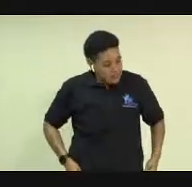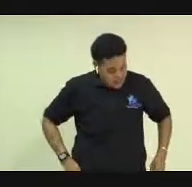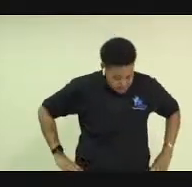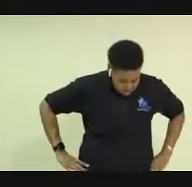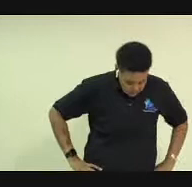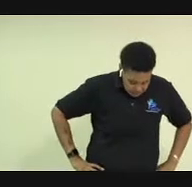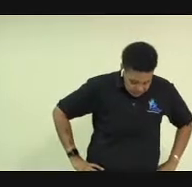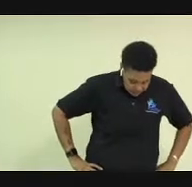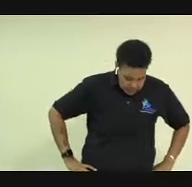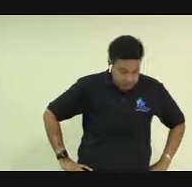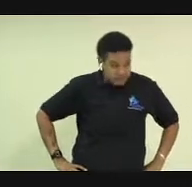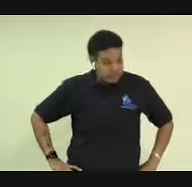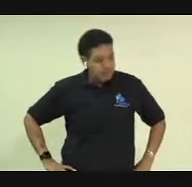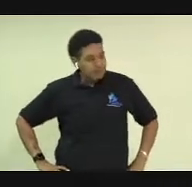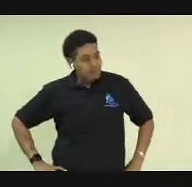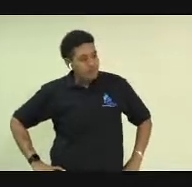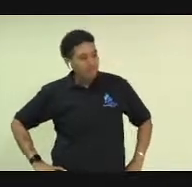it.